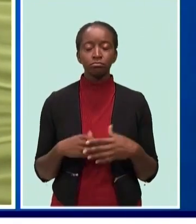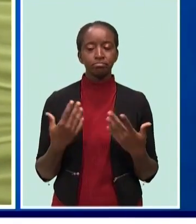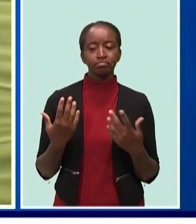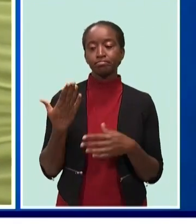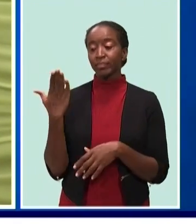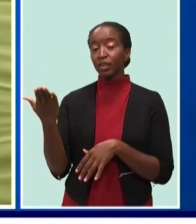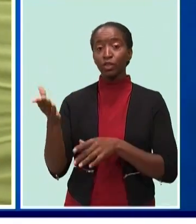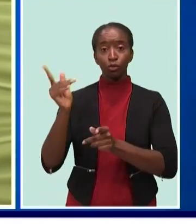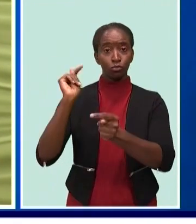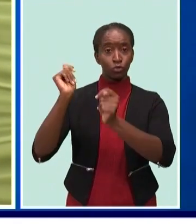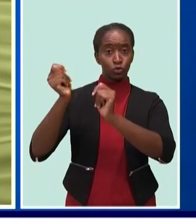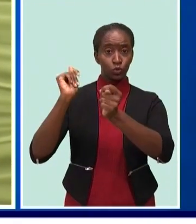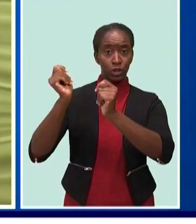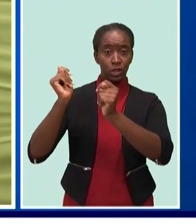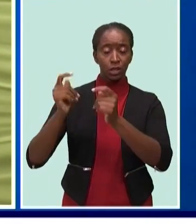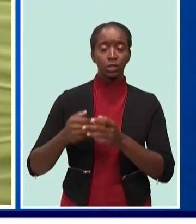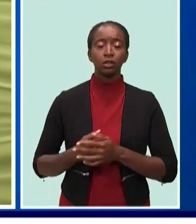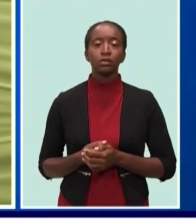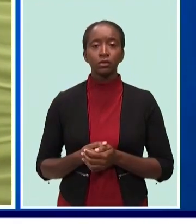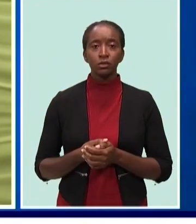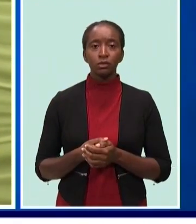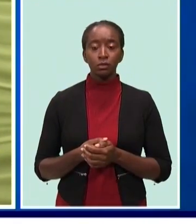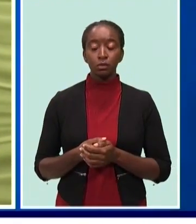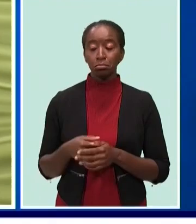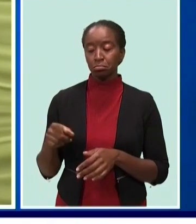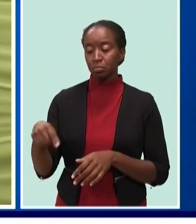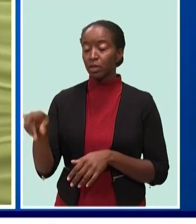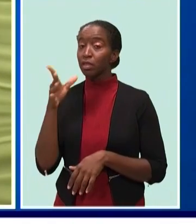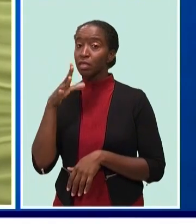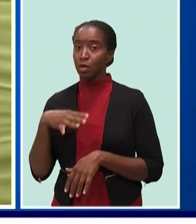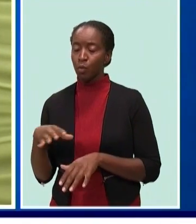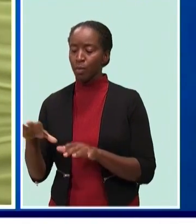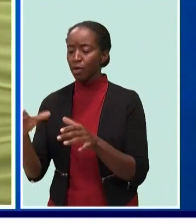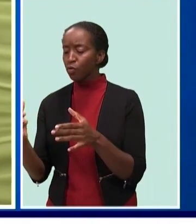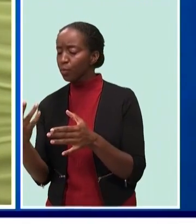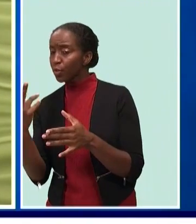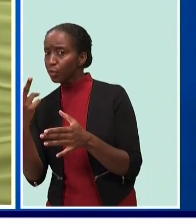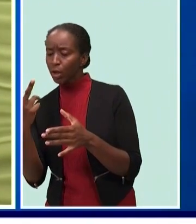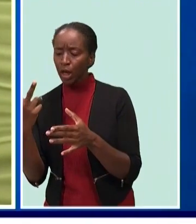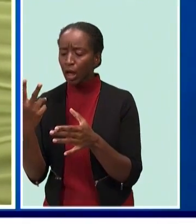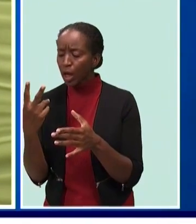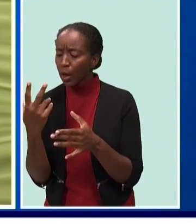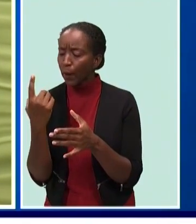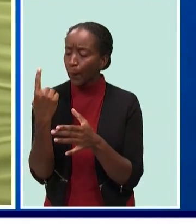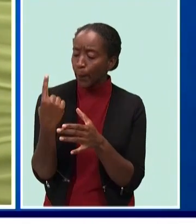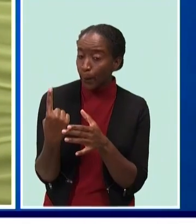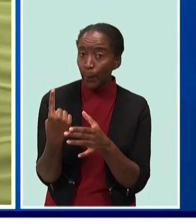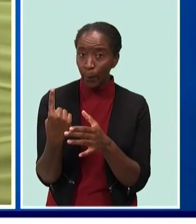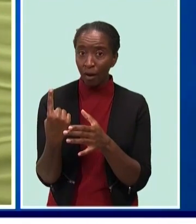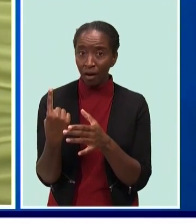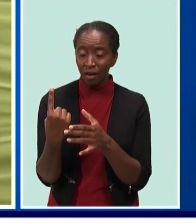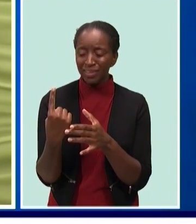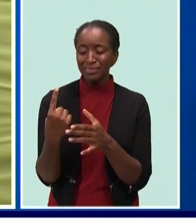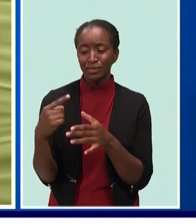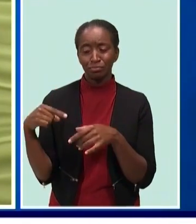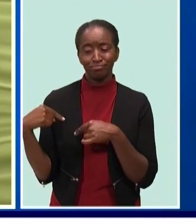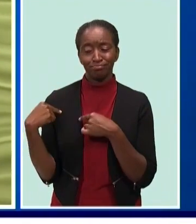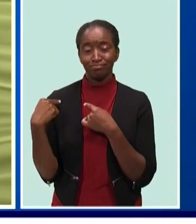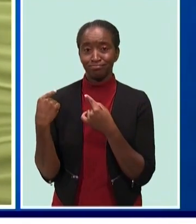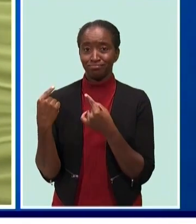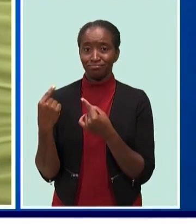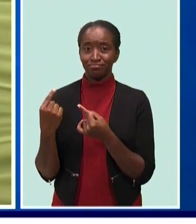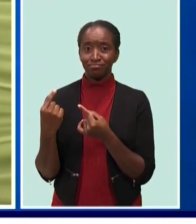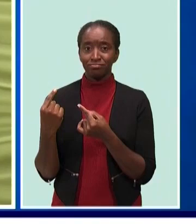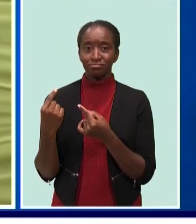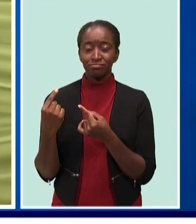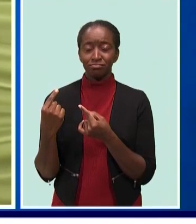Tobago, 1 in 3 women experienced sexual violence before